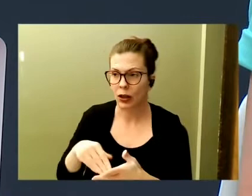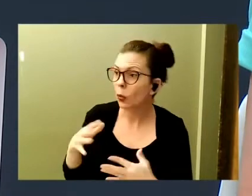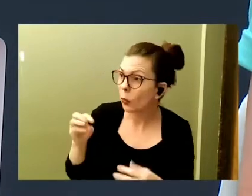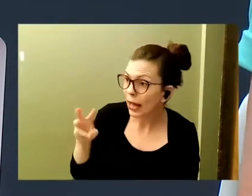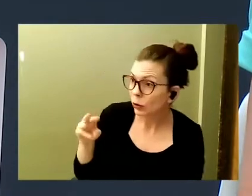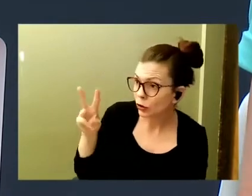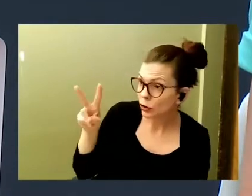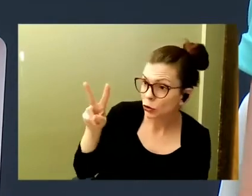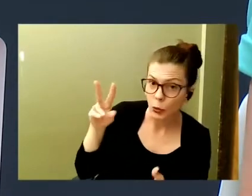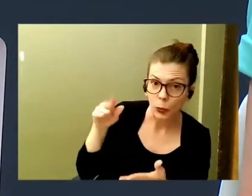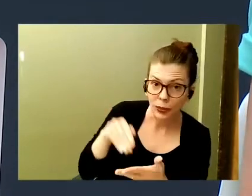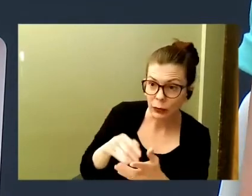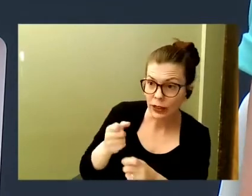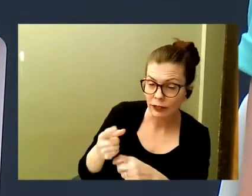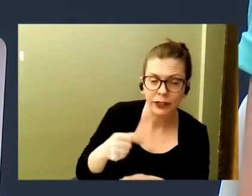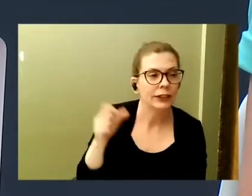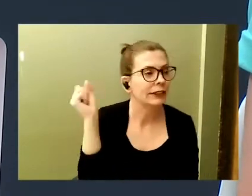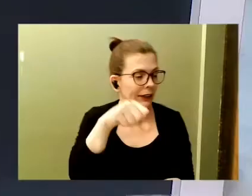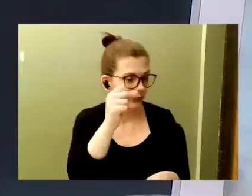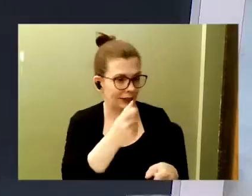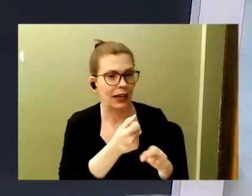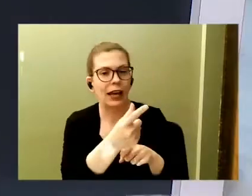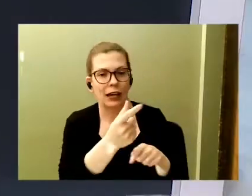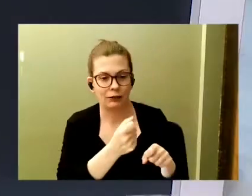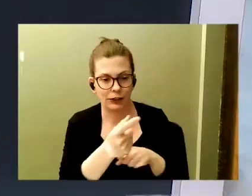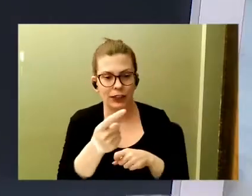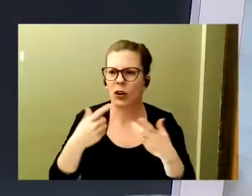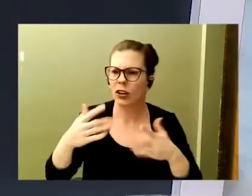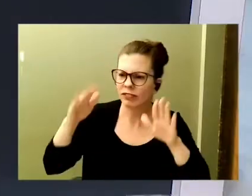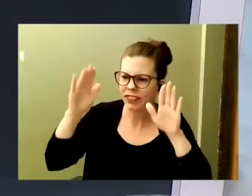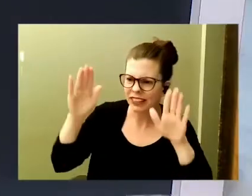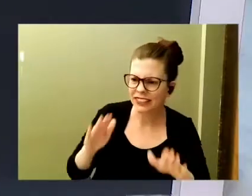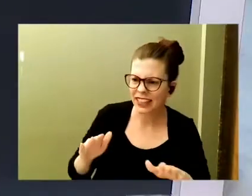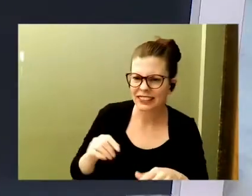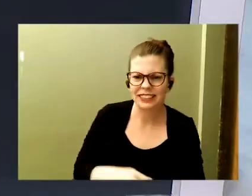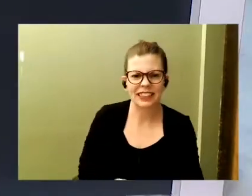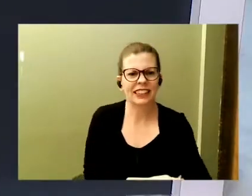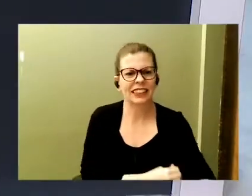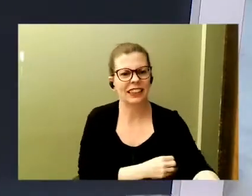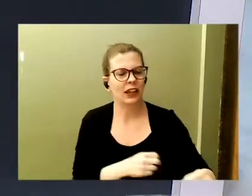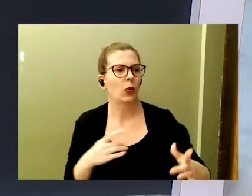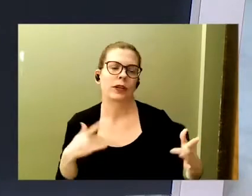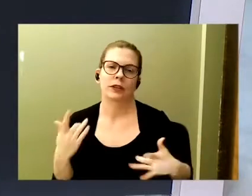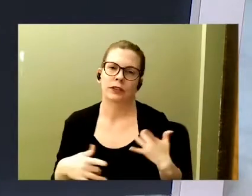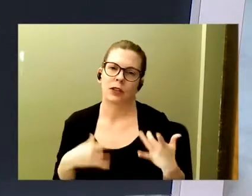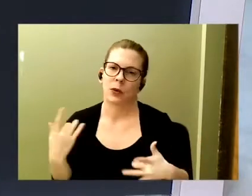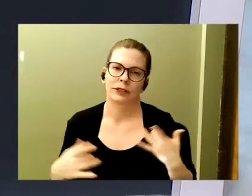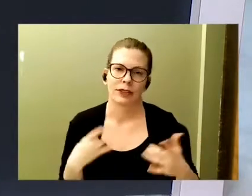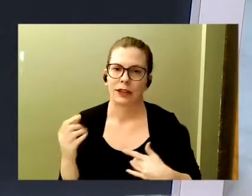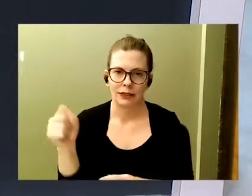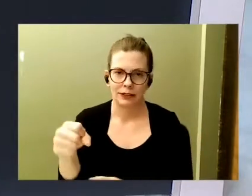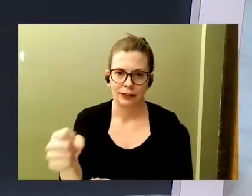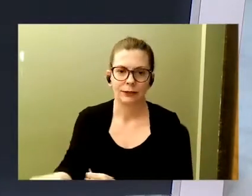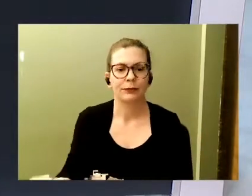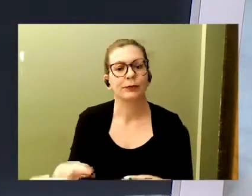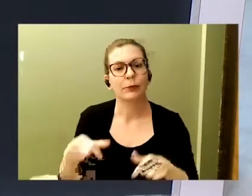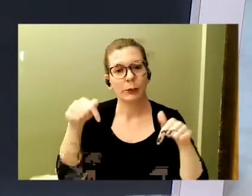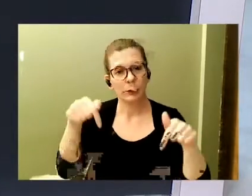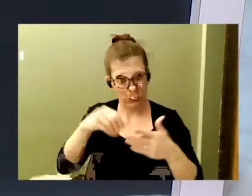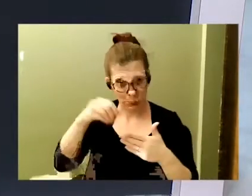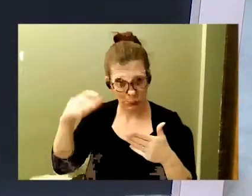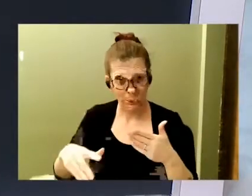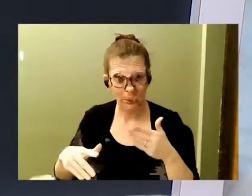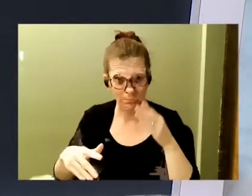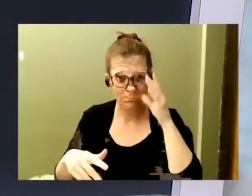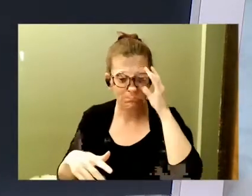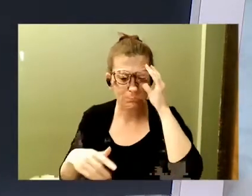year. Every year. That's fantastic. Yeah, we're super excited for that. So for these students, we wanted to